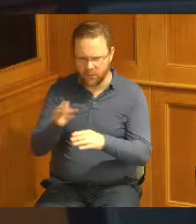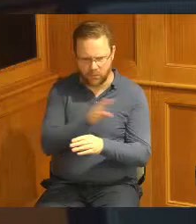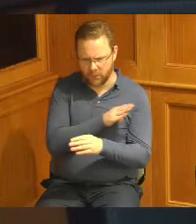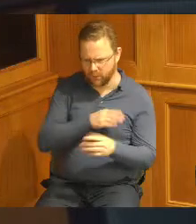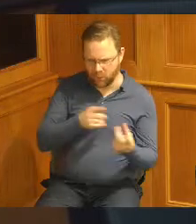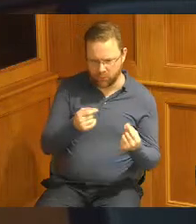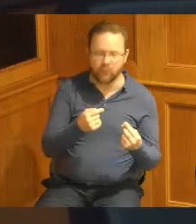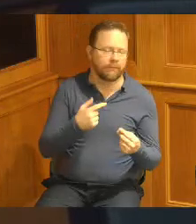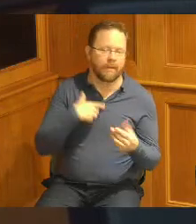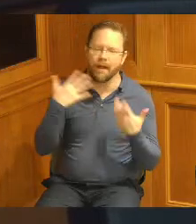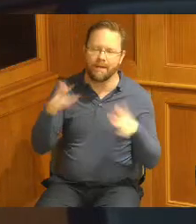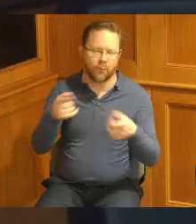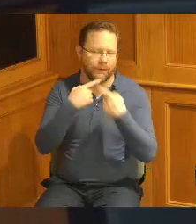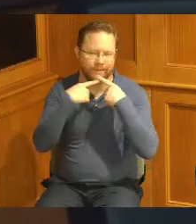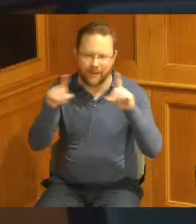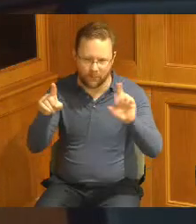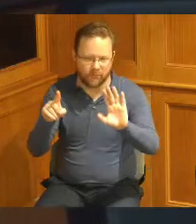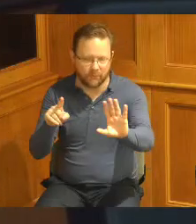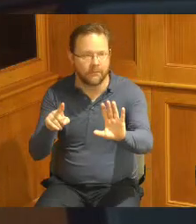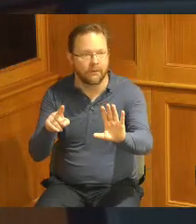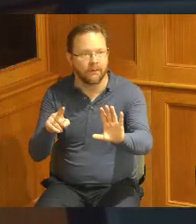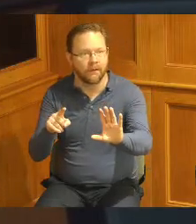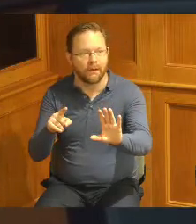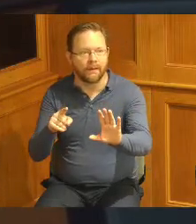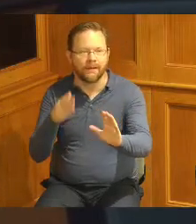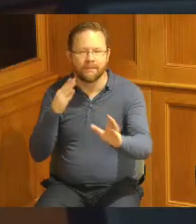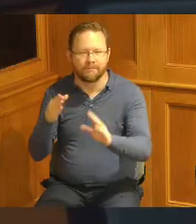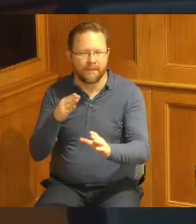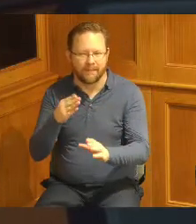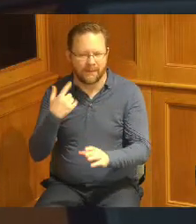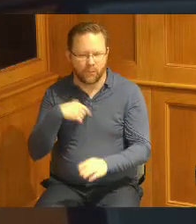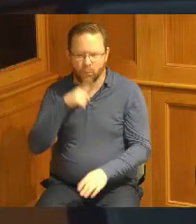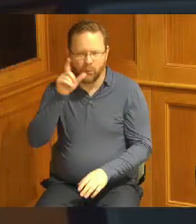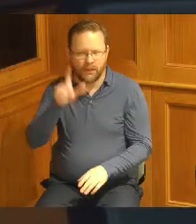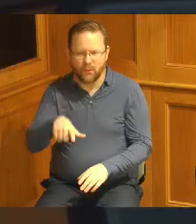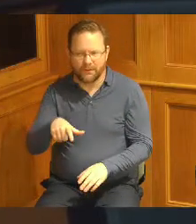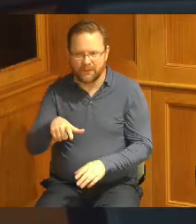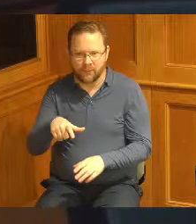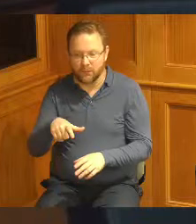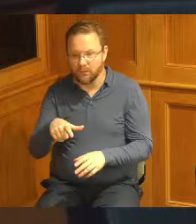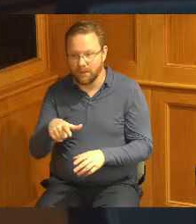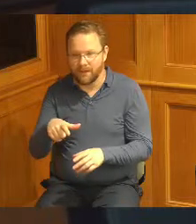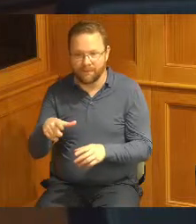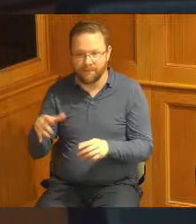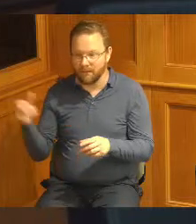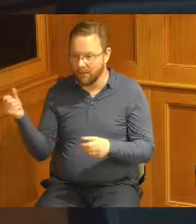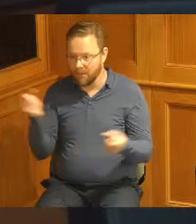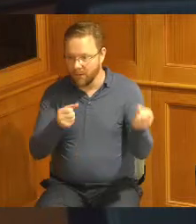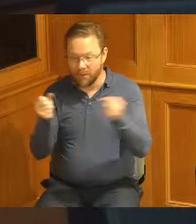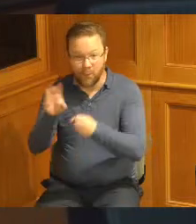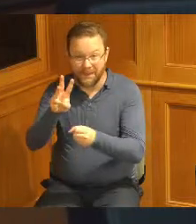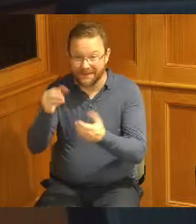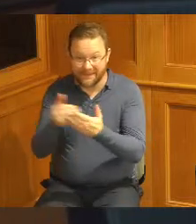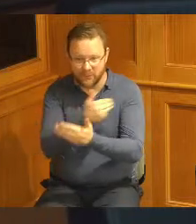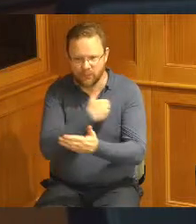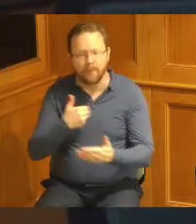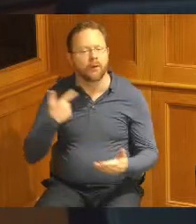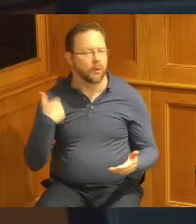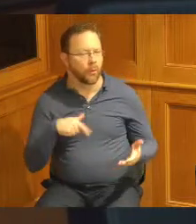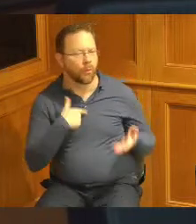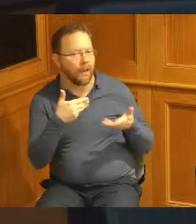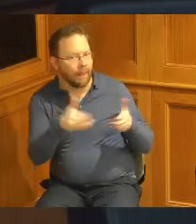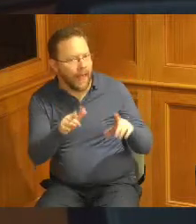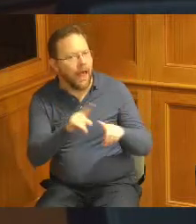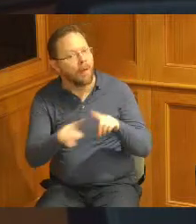on record saying I don't know that it's necessary for us to appoint all 6 that we're allowed to appoint, but would be interested in